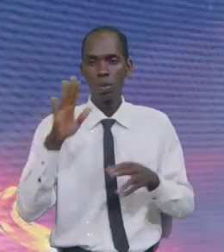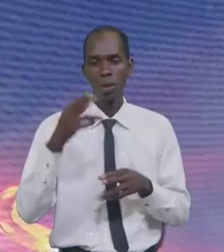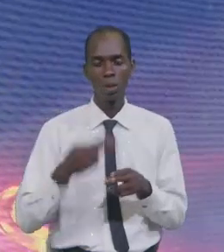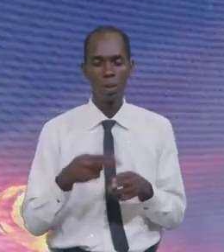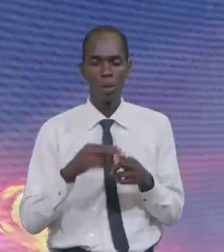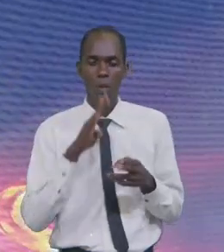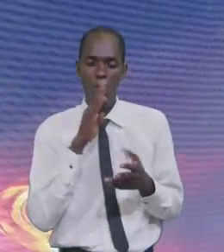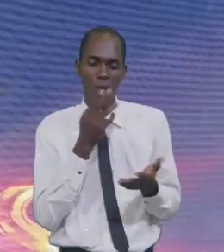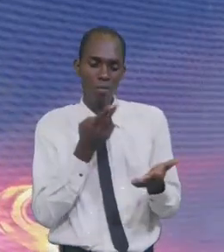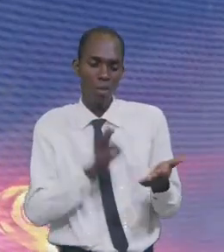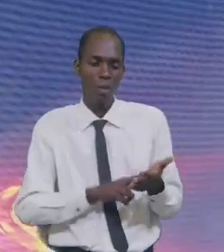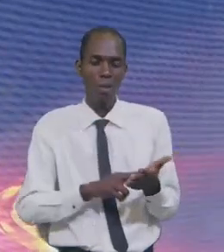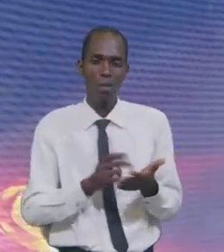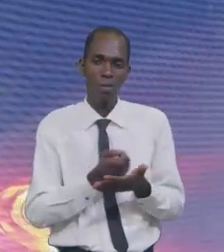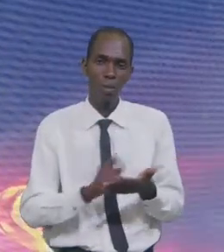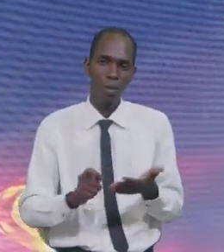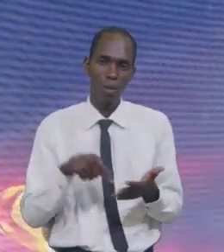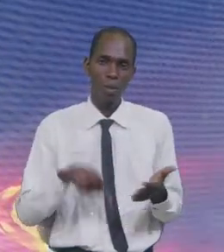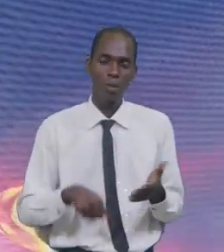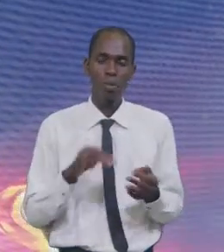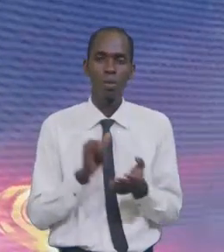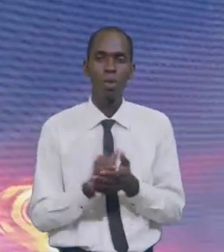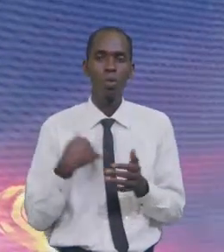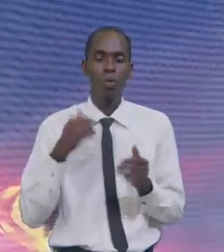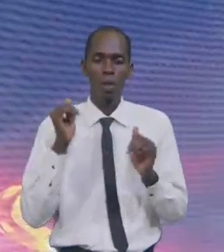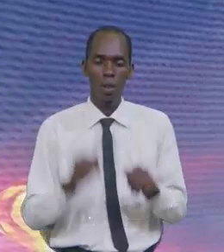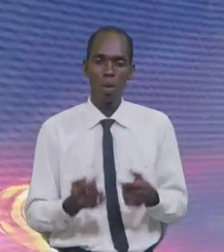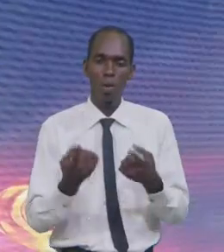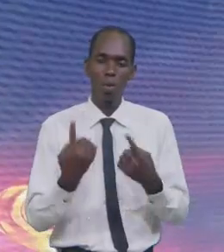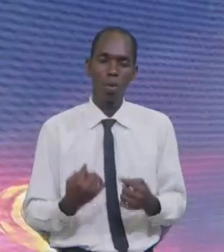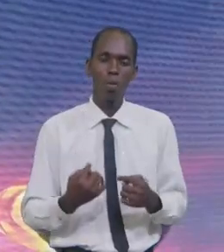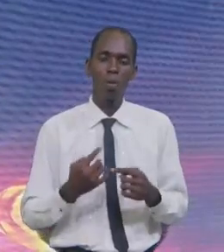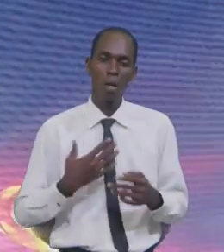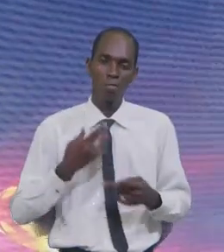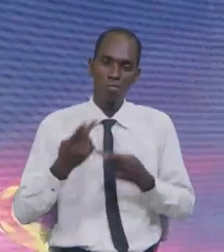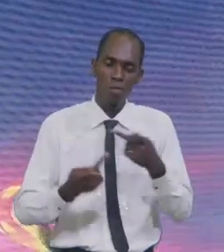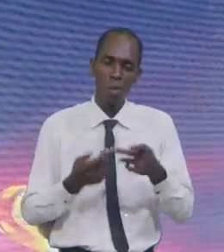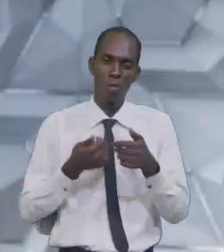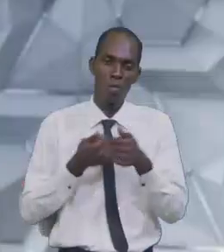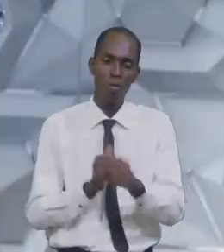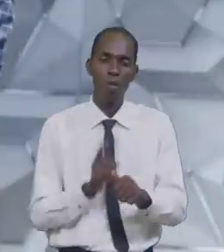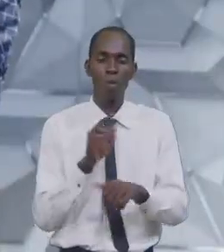that we can still come around to follow up on you and help you.